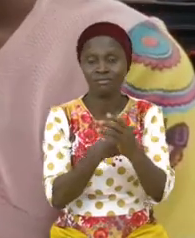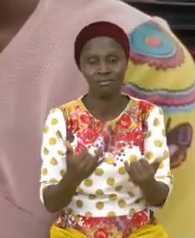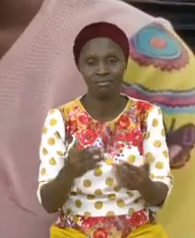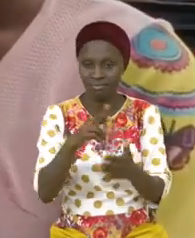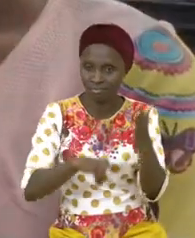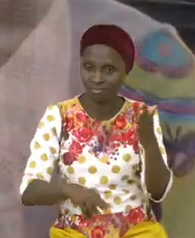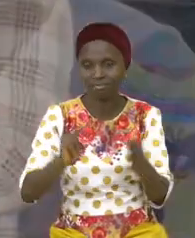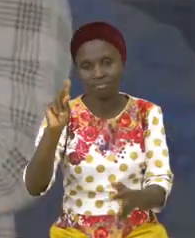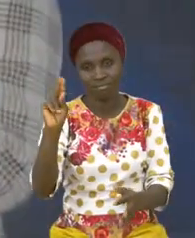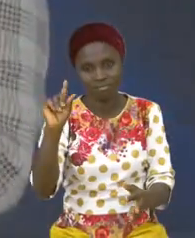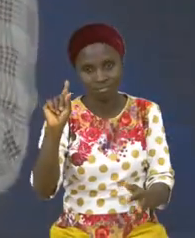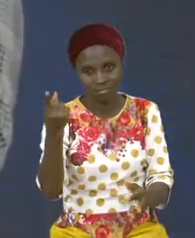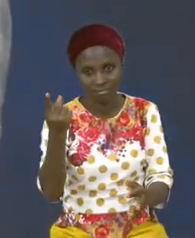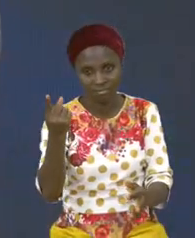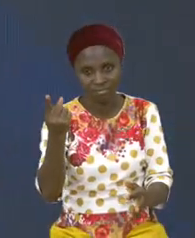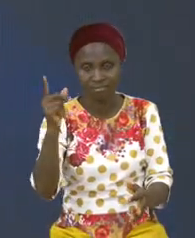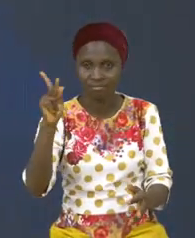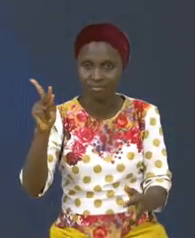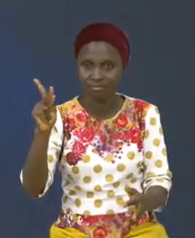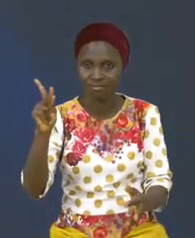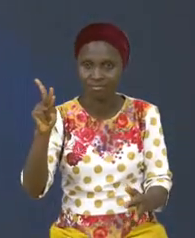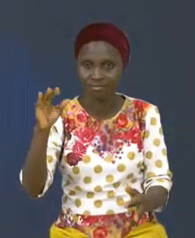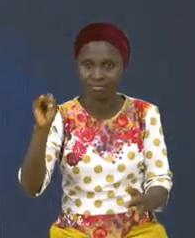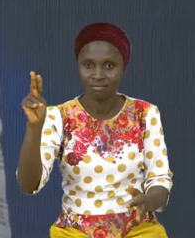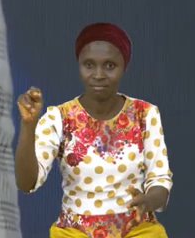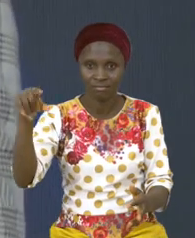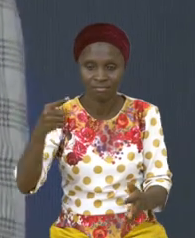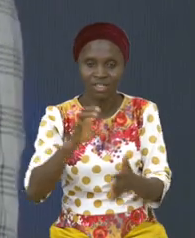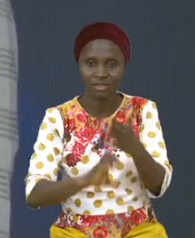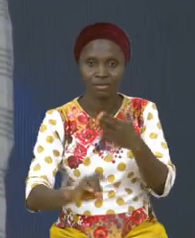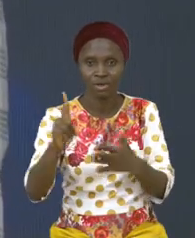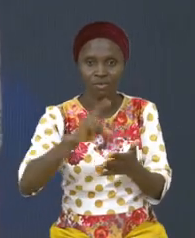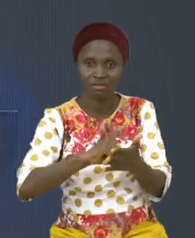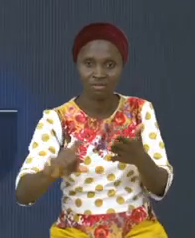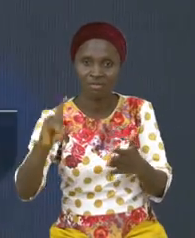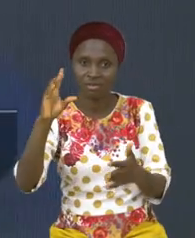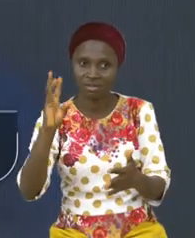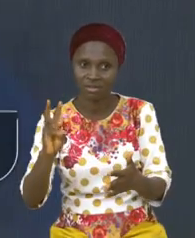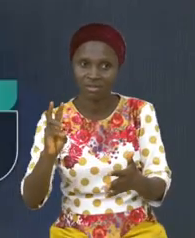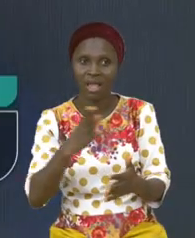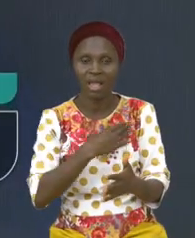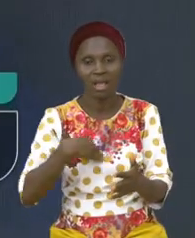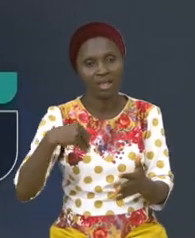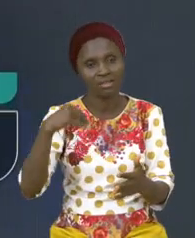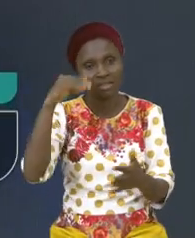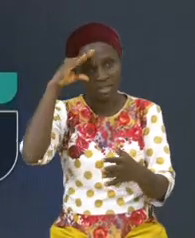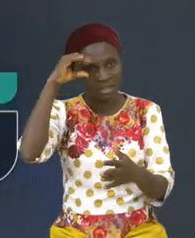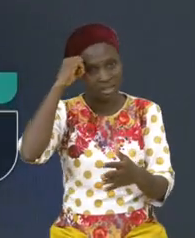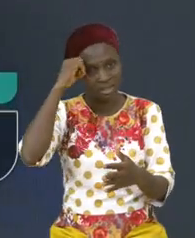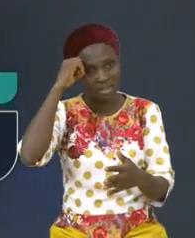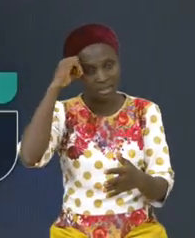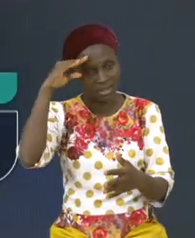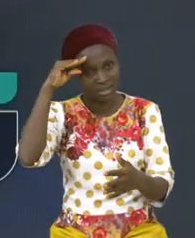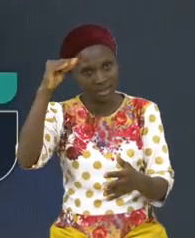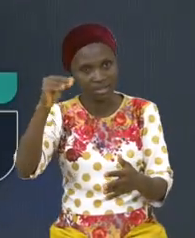Kings chapter 1, reading from verse 6. And his father had not displeased him